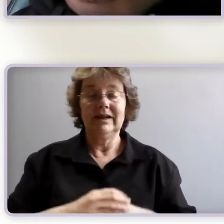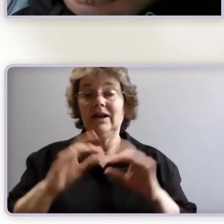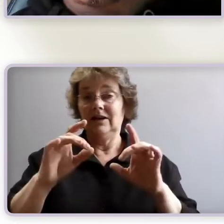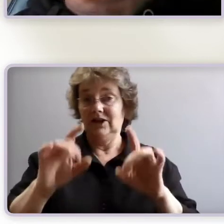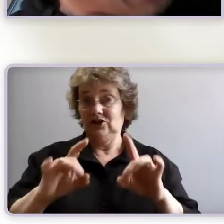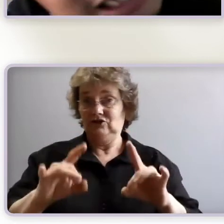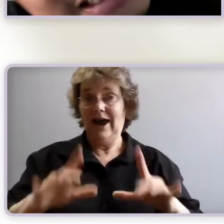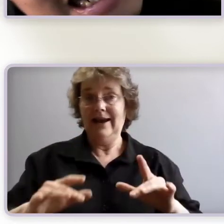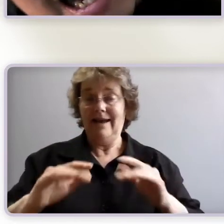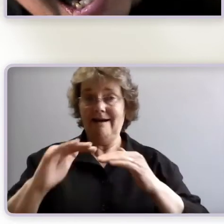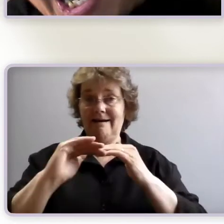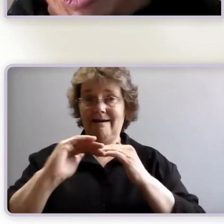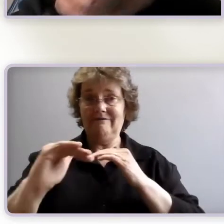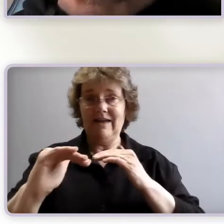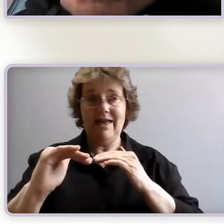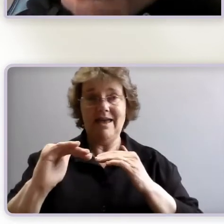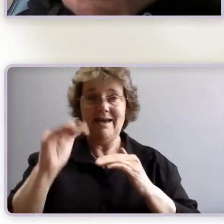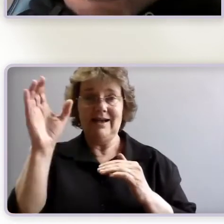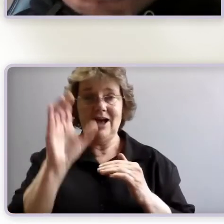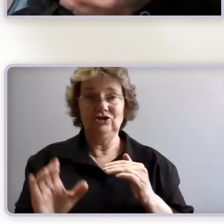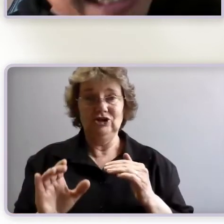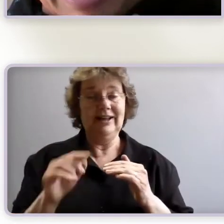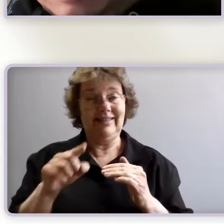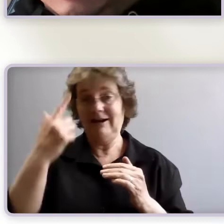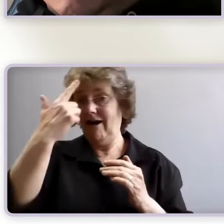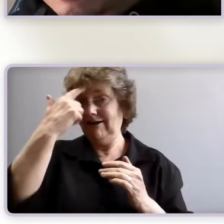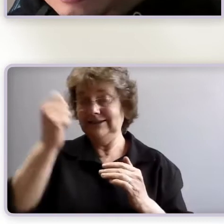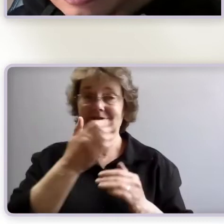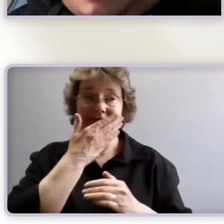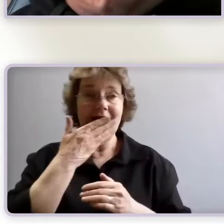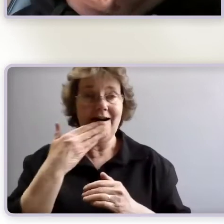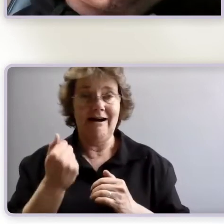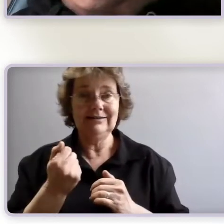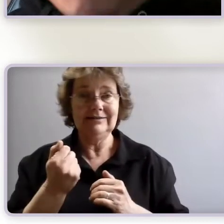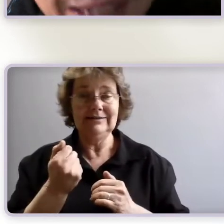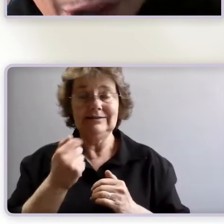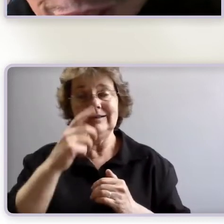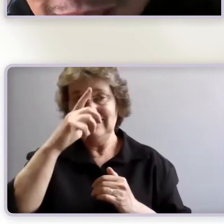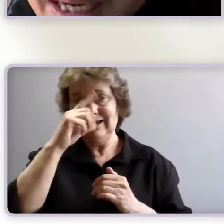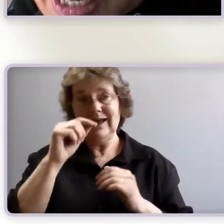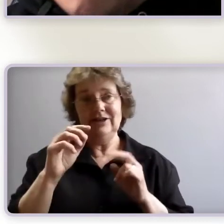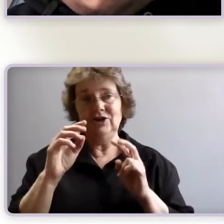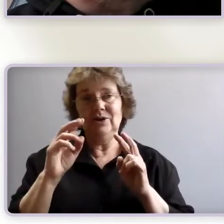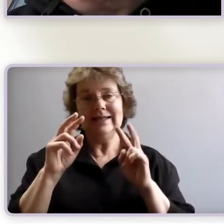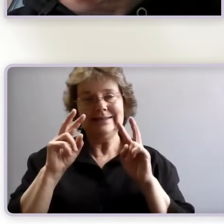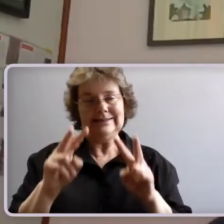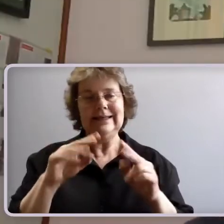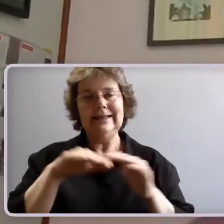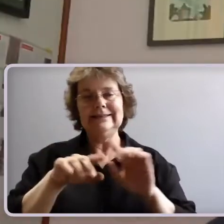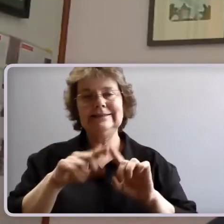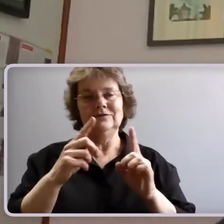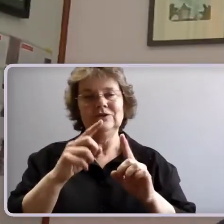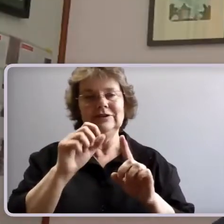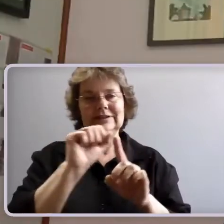is nice. We can see that in different circumstances, but such